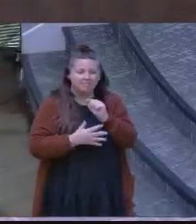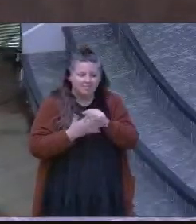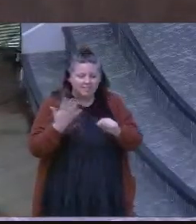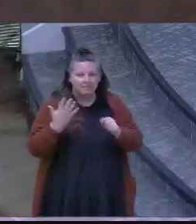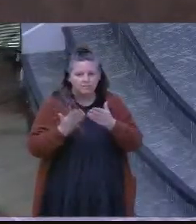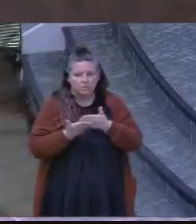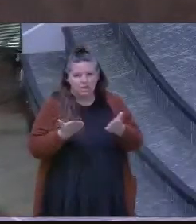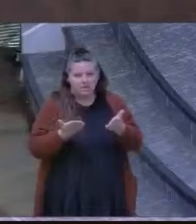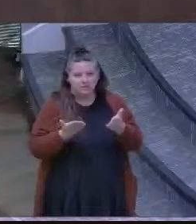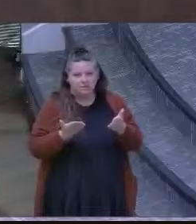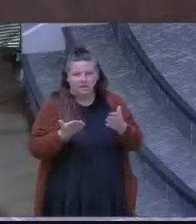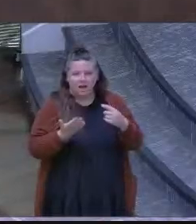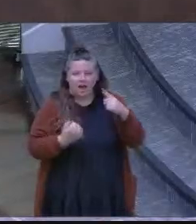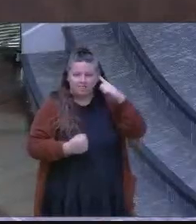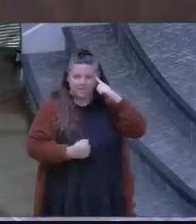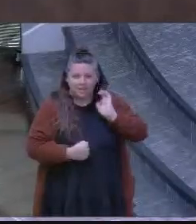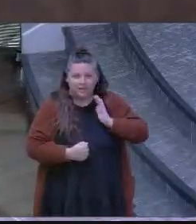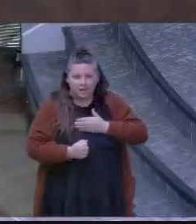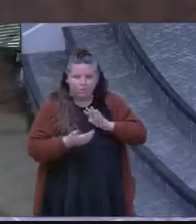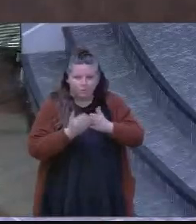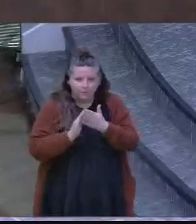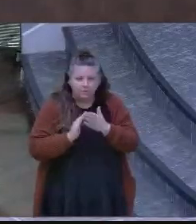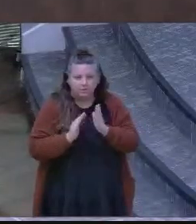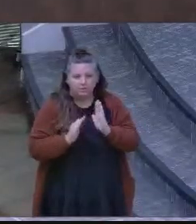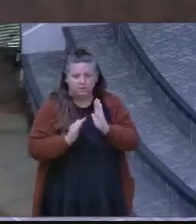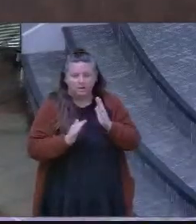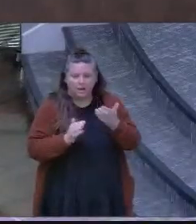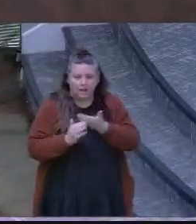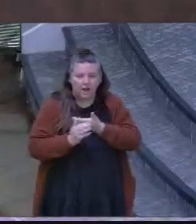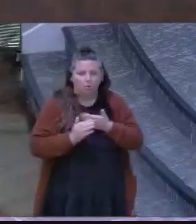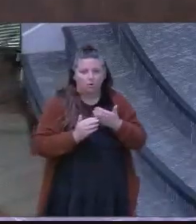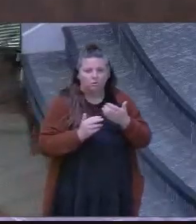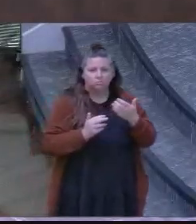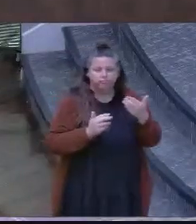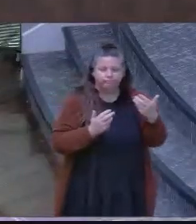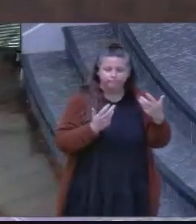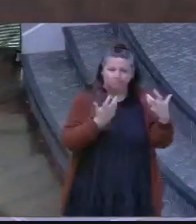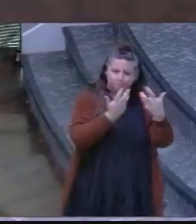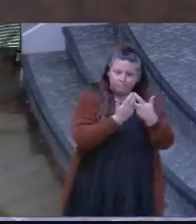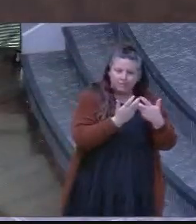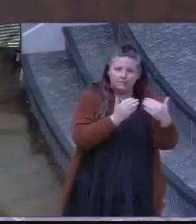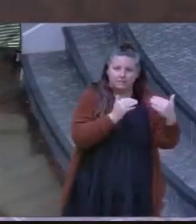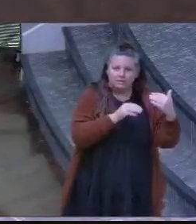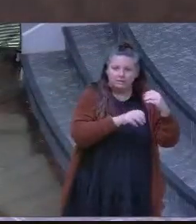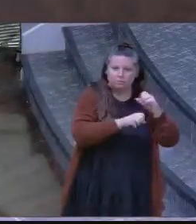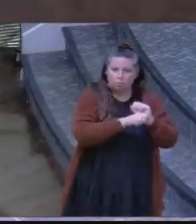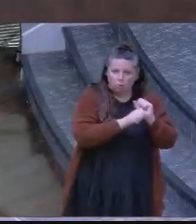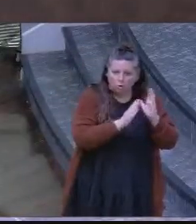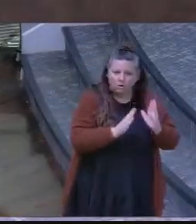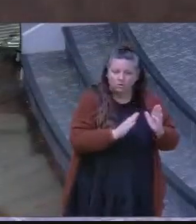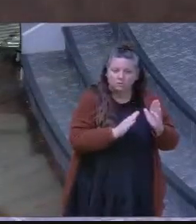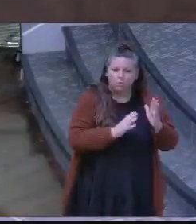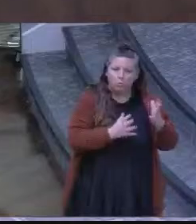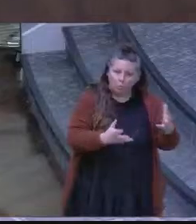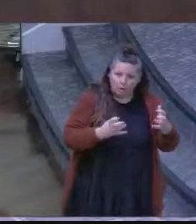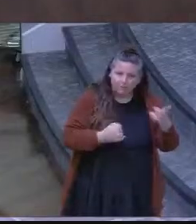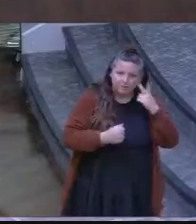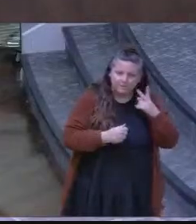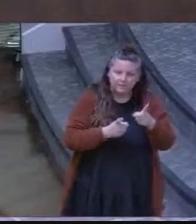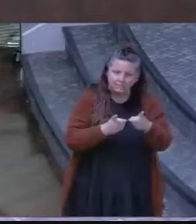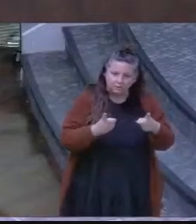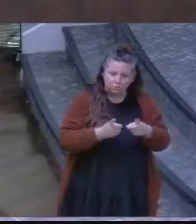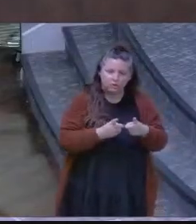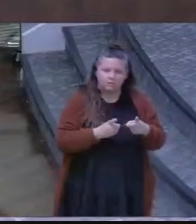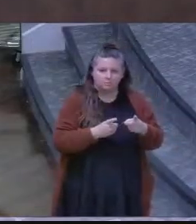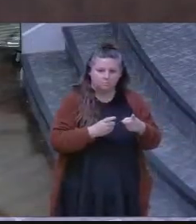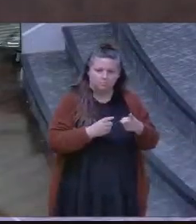I think even our community and our colleagues and would like to see the district prioritize how we can, just make the culture